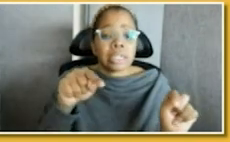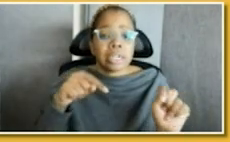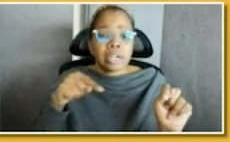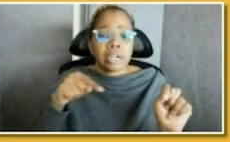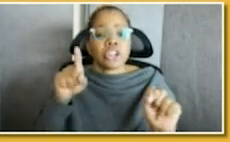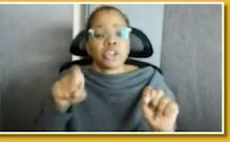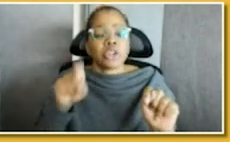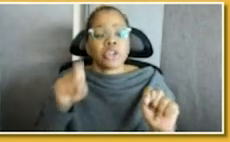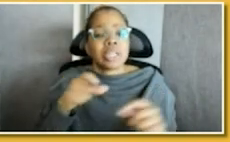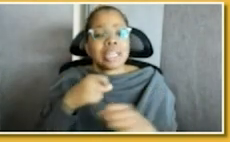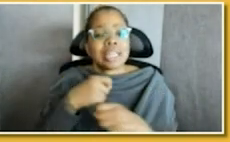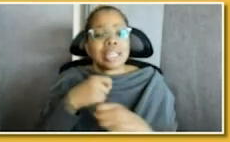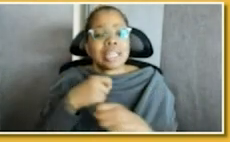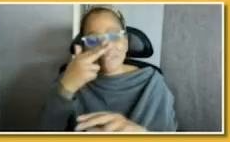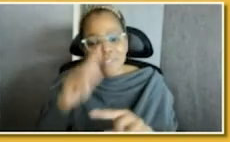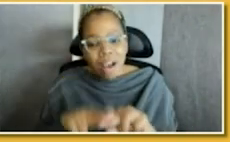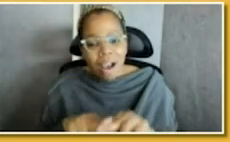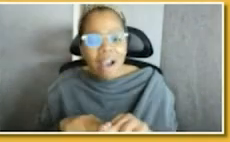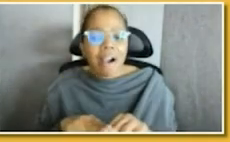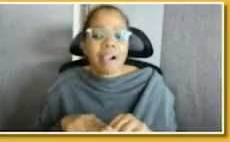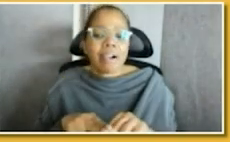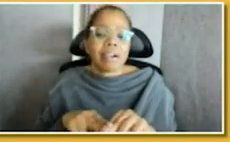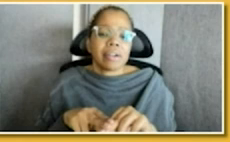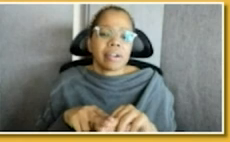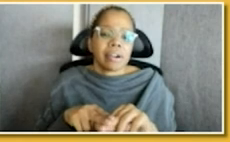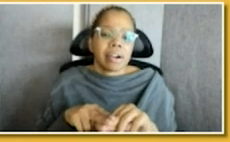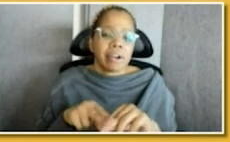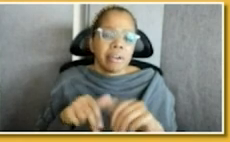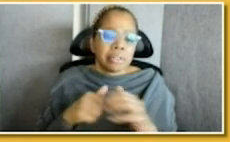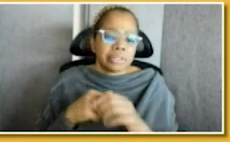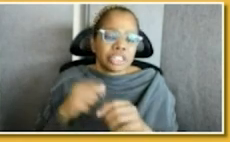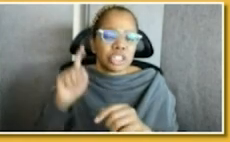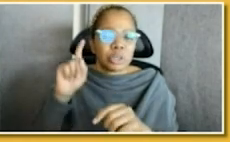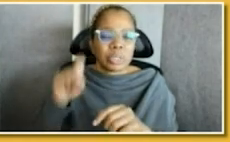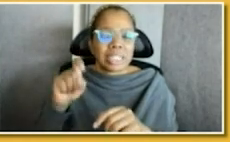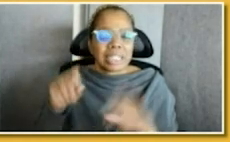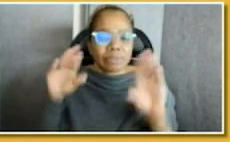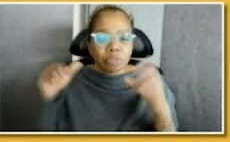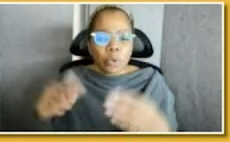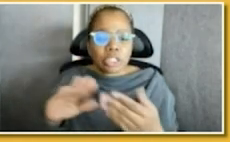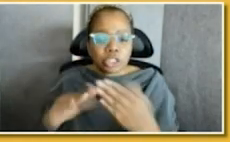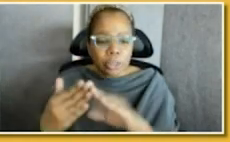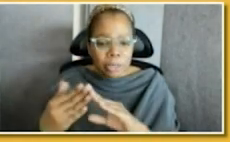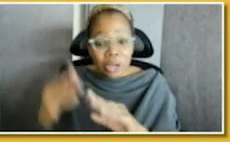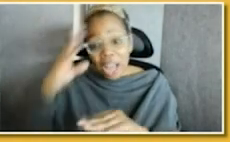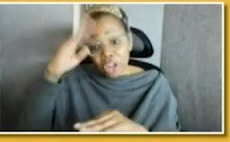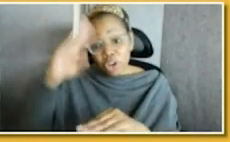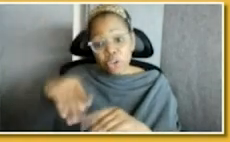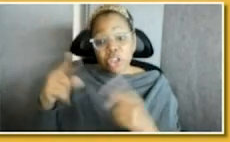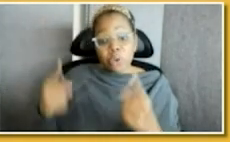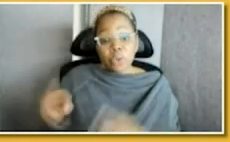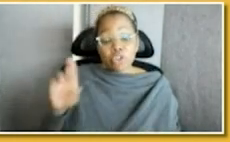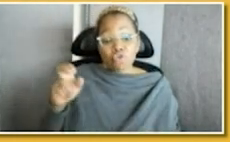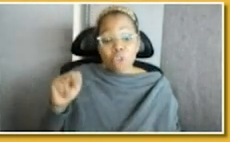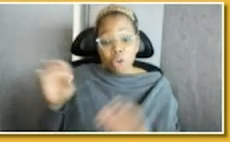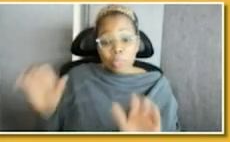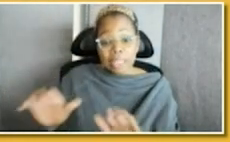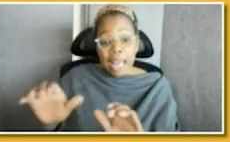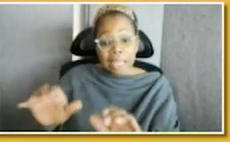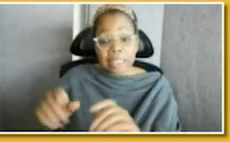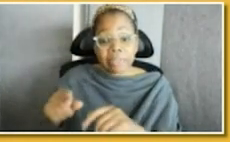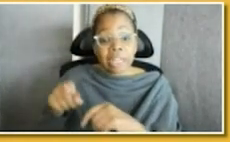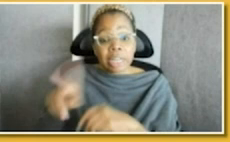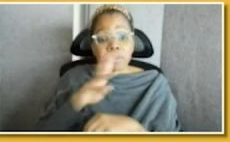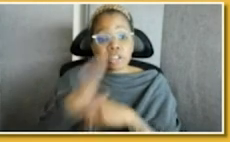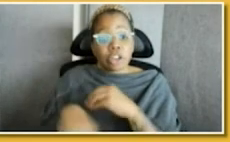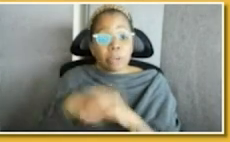And you need to make it part of the community. And, you know, I know Ron, when Ron was really active, he would talk about these events that he would put